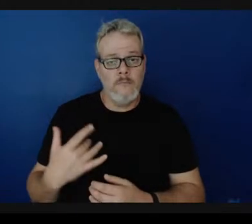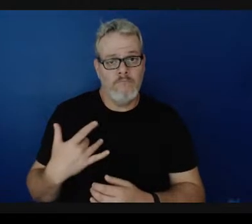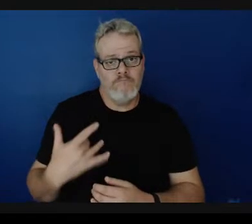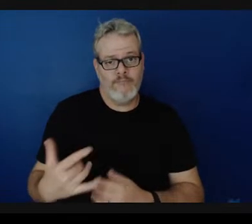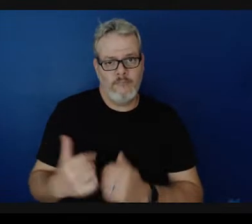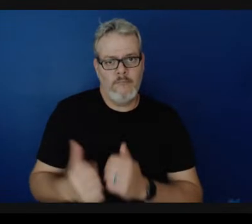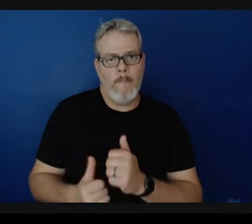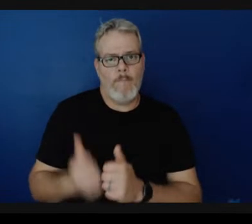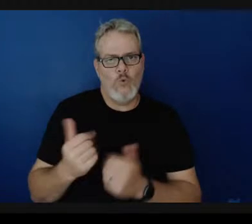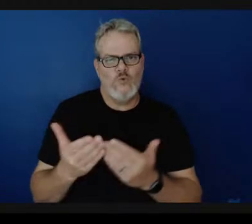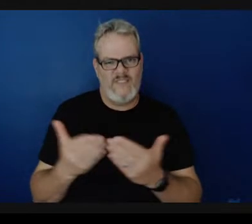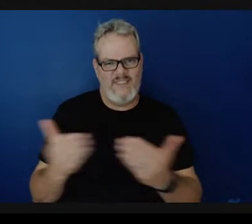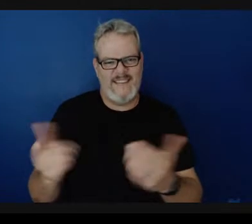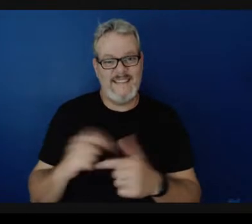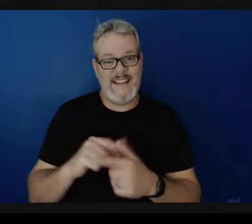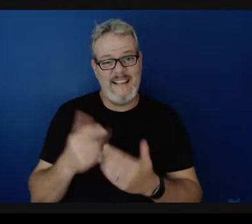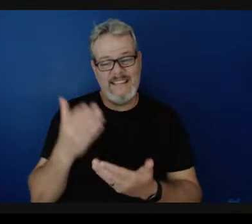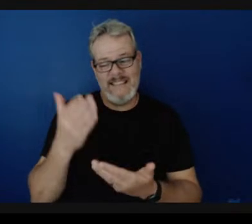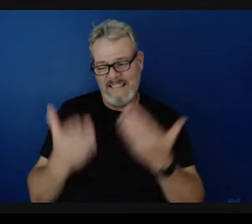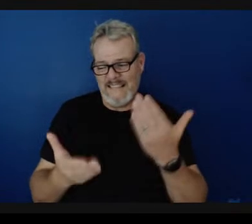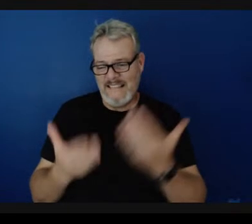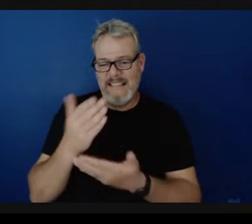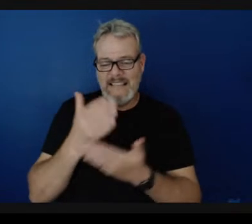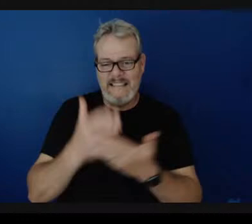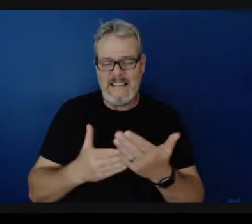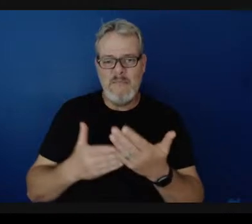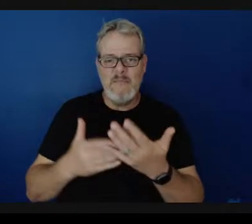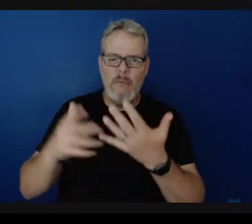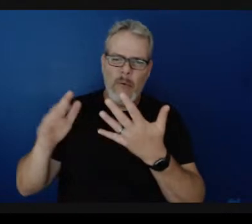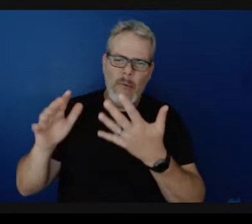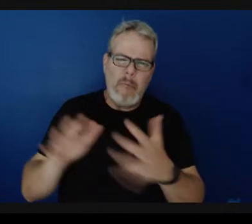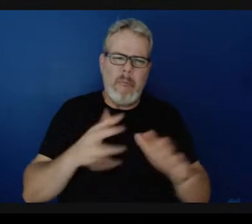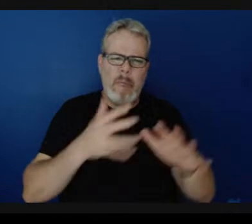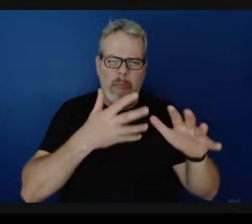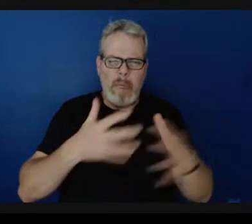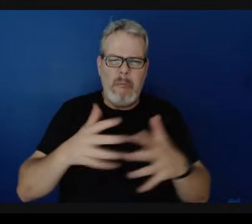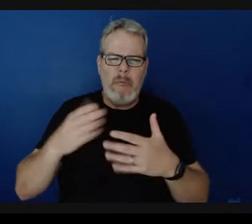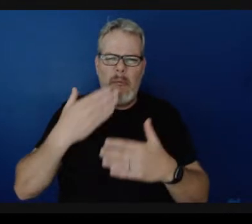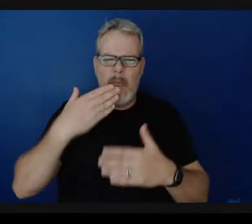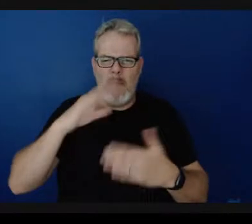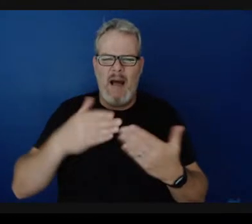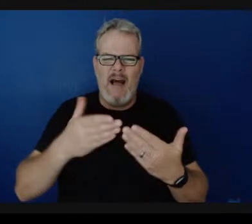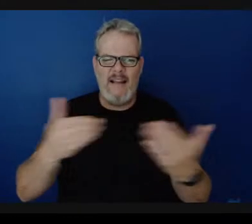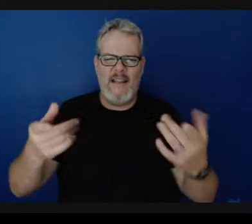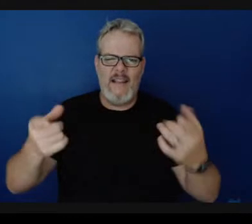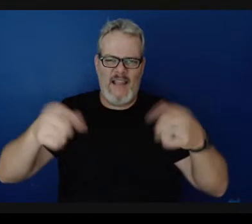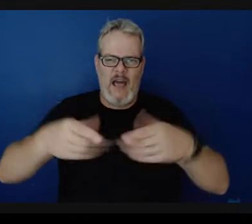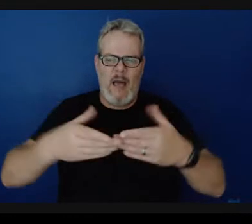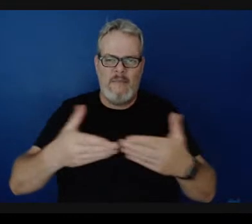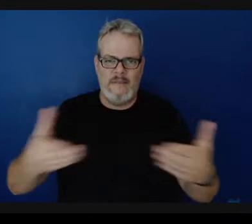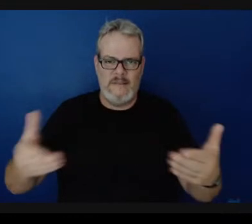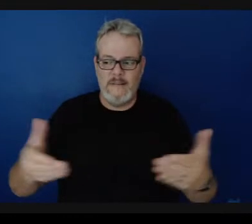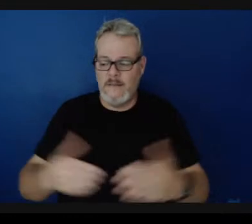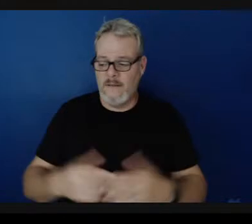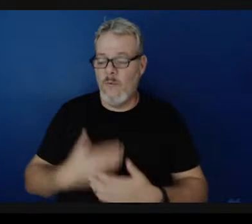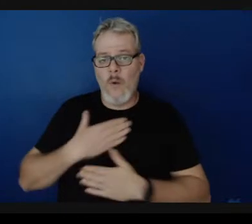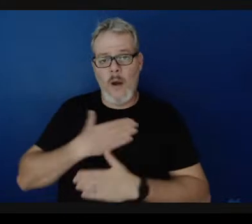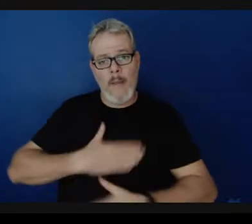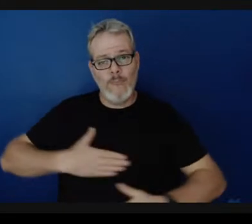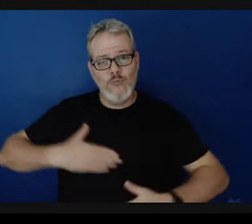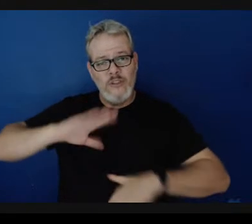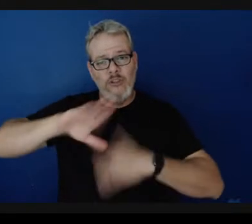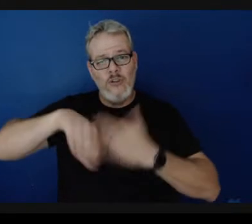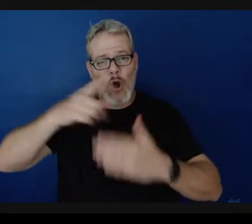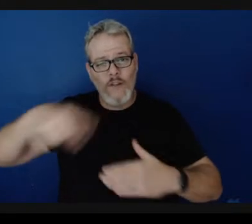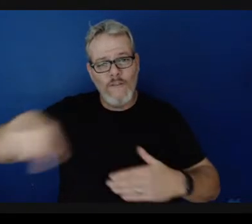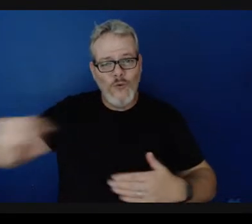some bad air blows through now and then, depending on the wind direction. So yeah, I appreciate all you guys.